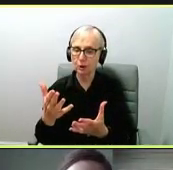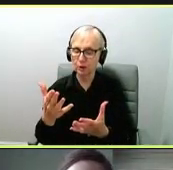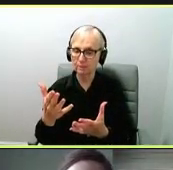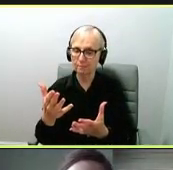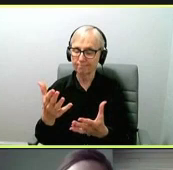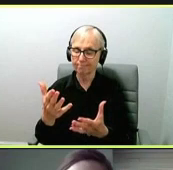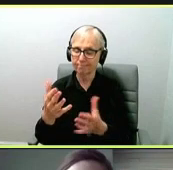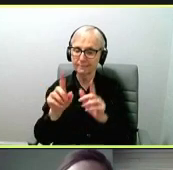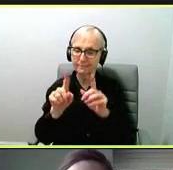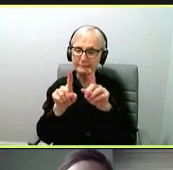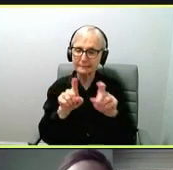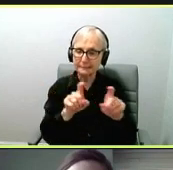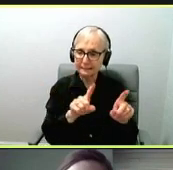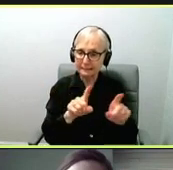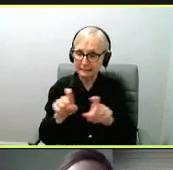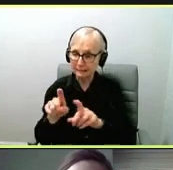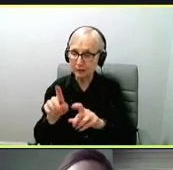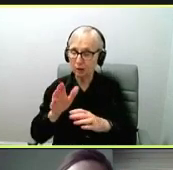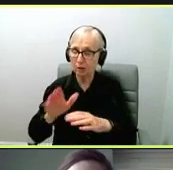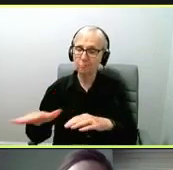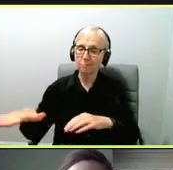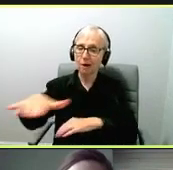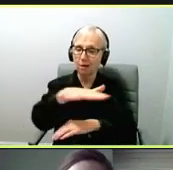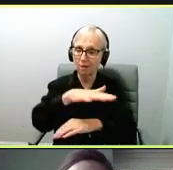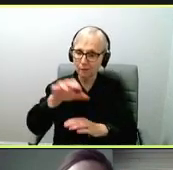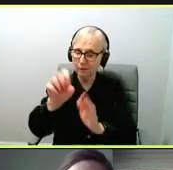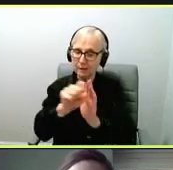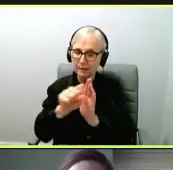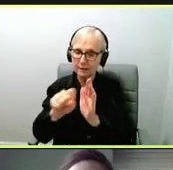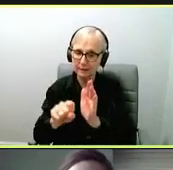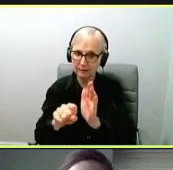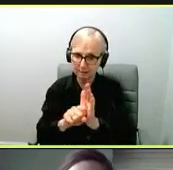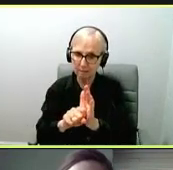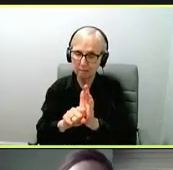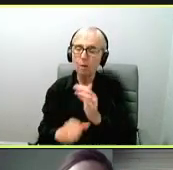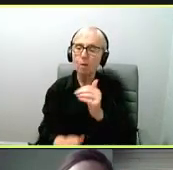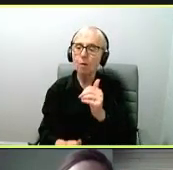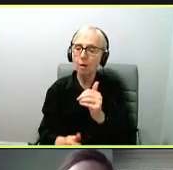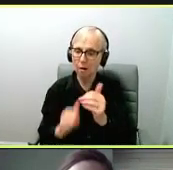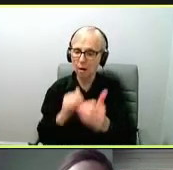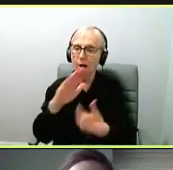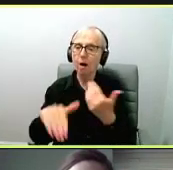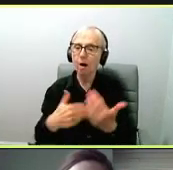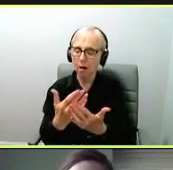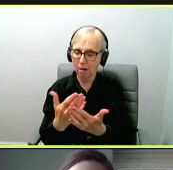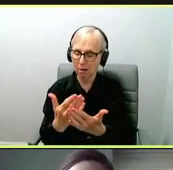state. Right now, we're seeing all of what we're seeing is subvariants of Omicron.